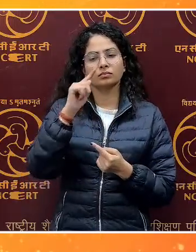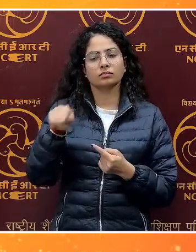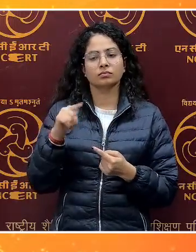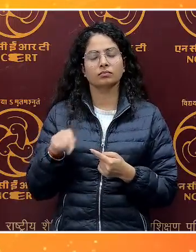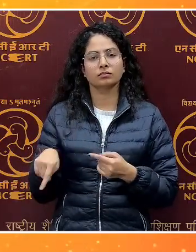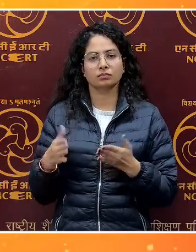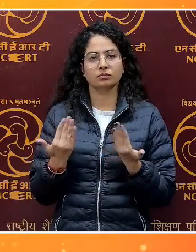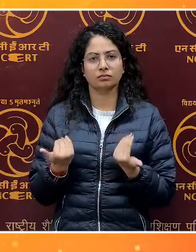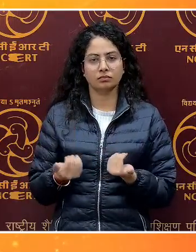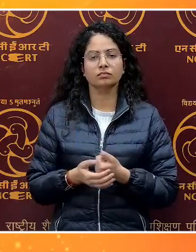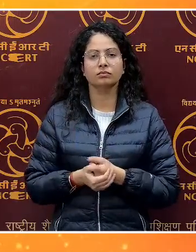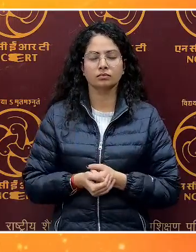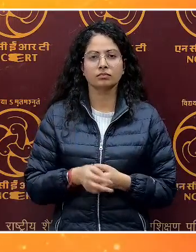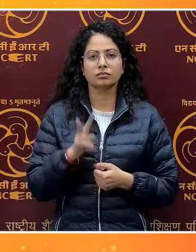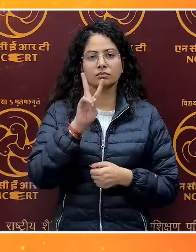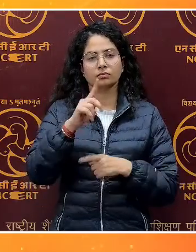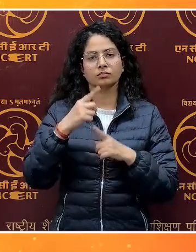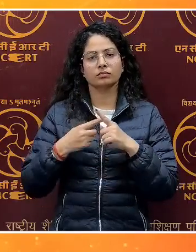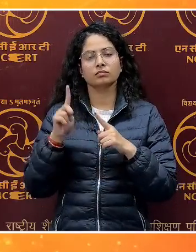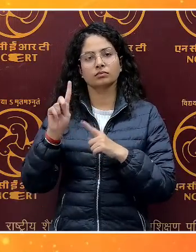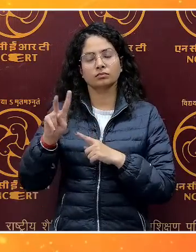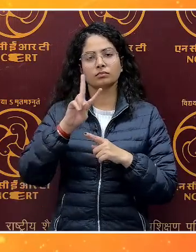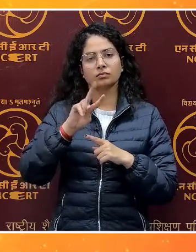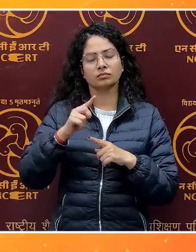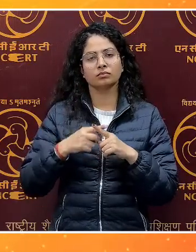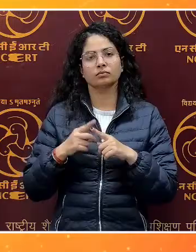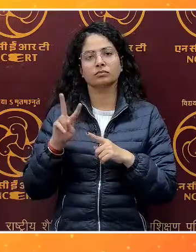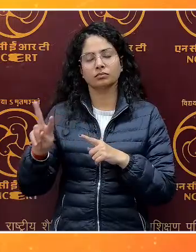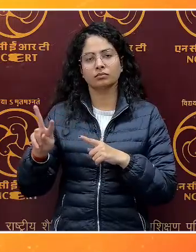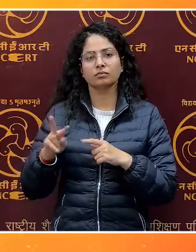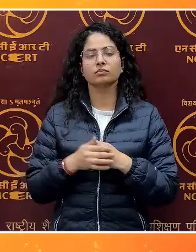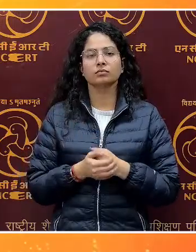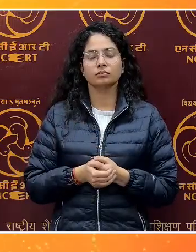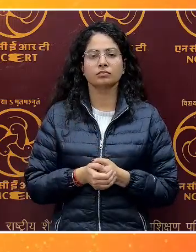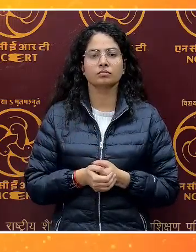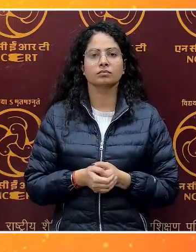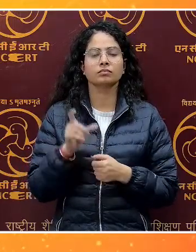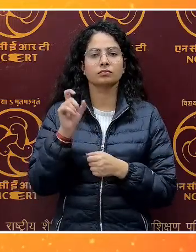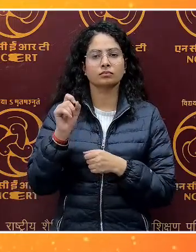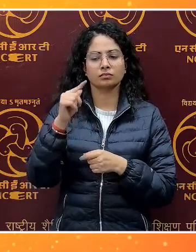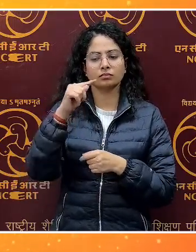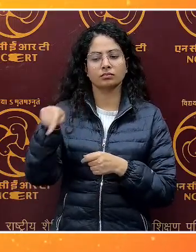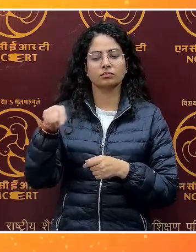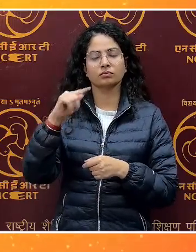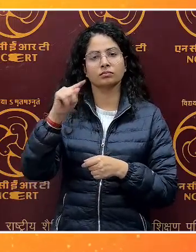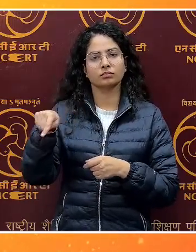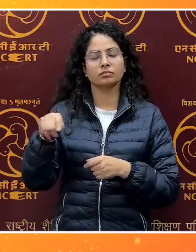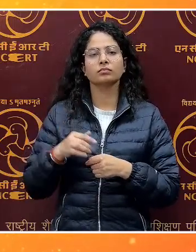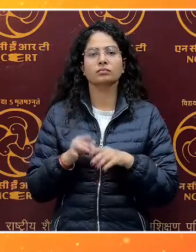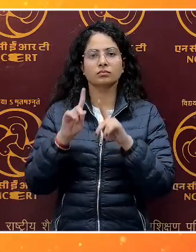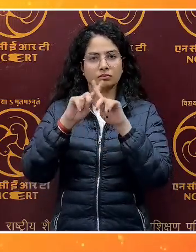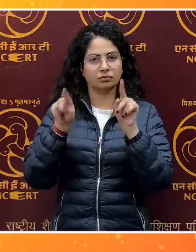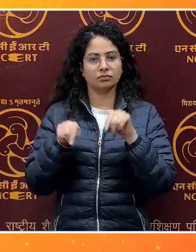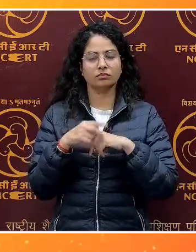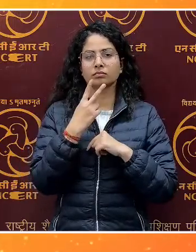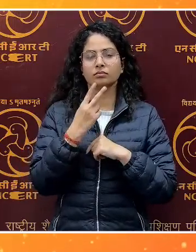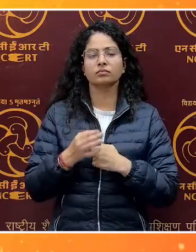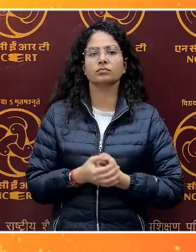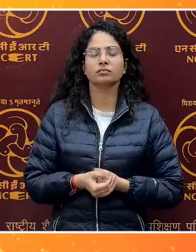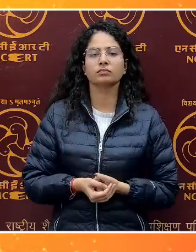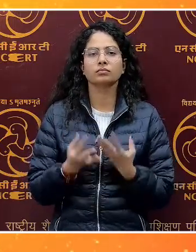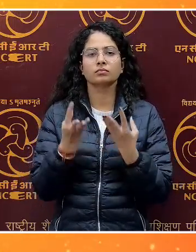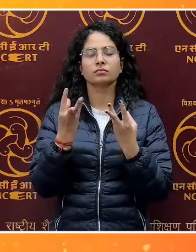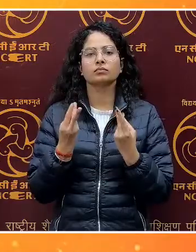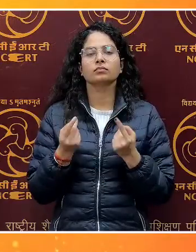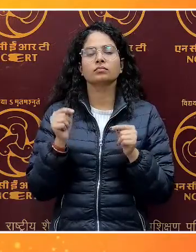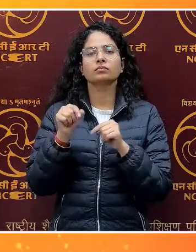these 5s. 2 ones are, 2 twos are, 2 5s are 10. 10 I can cancel out with 1 10 here in 1000. So, number of